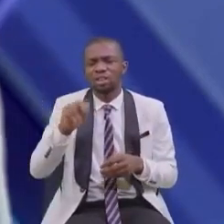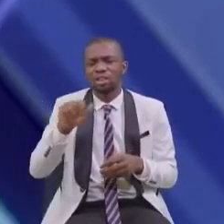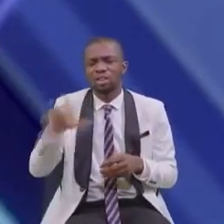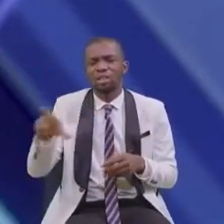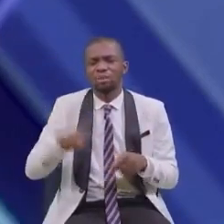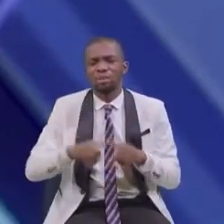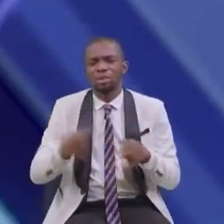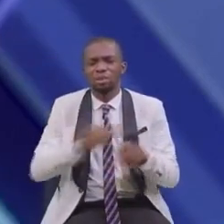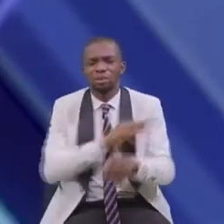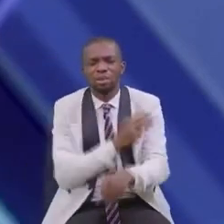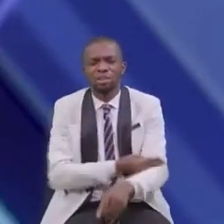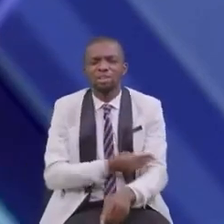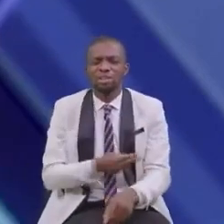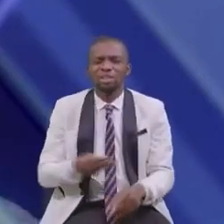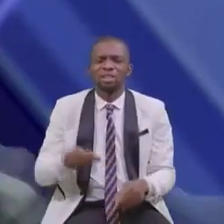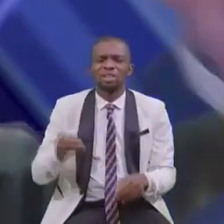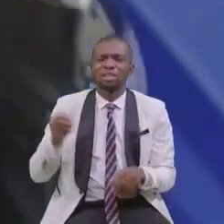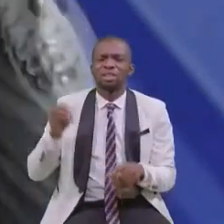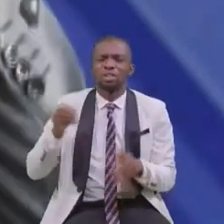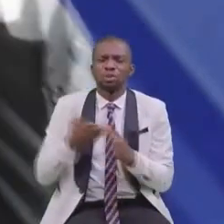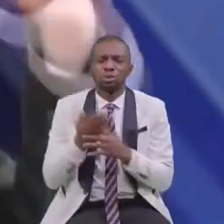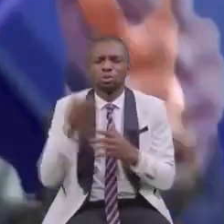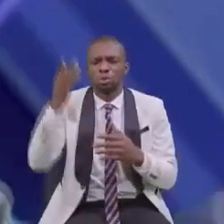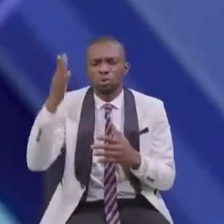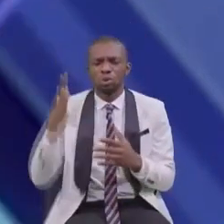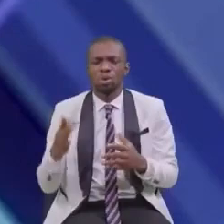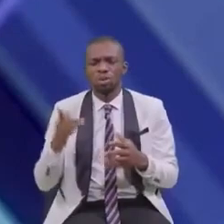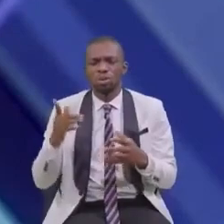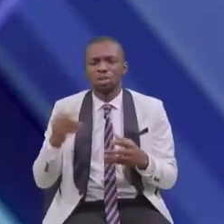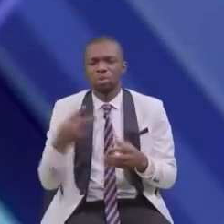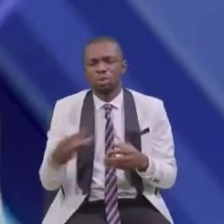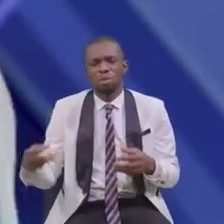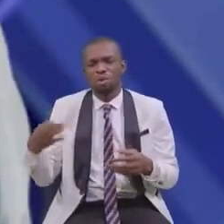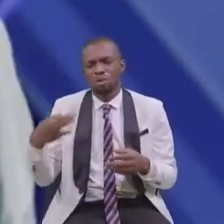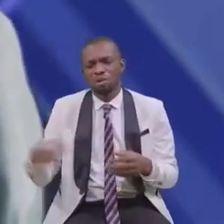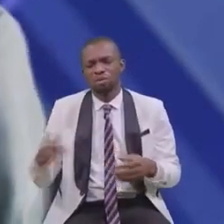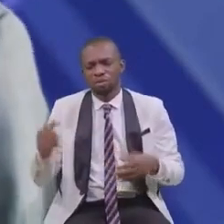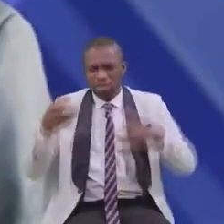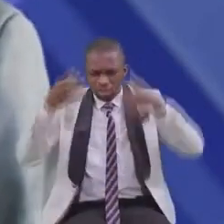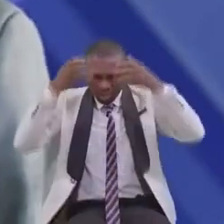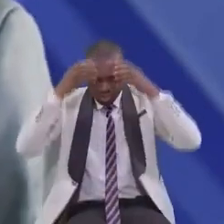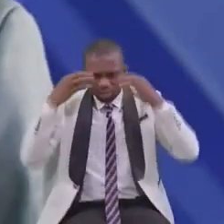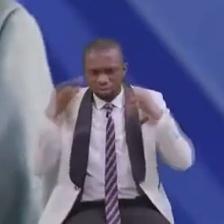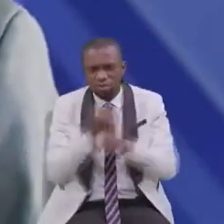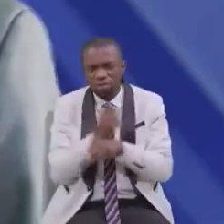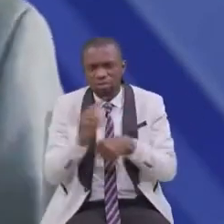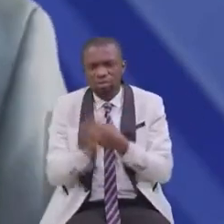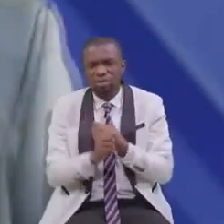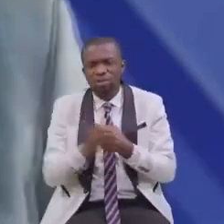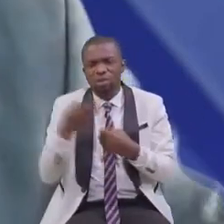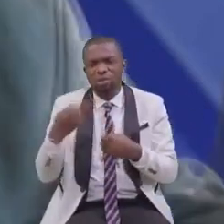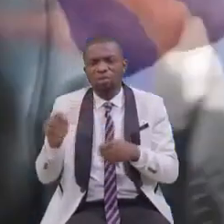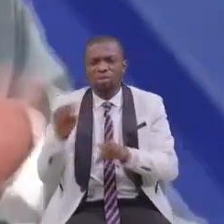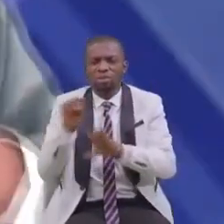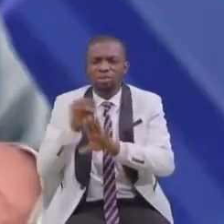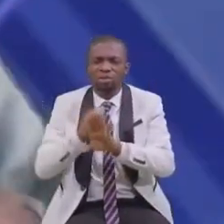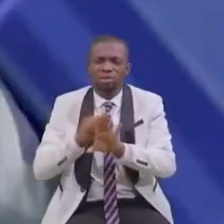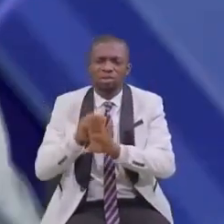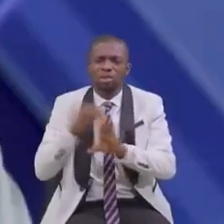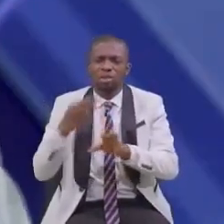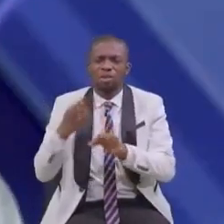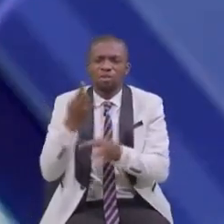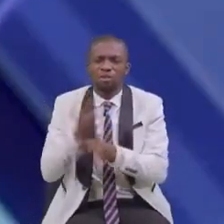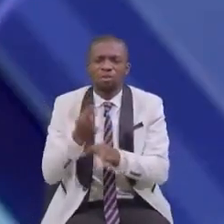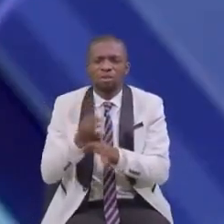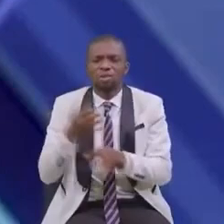of truth, the weapon of the helmet of salvation. Watch over the weapons. Make sure you arm